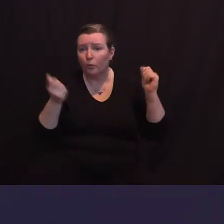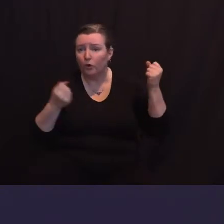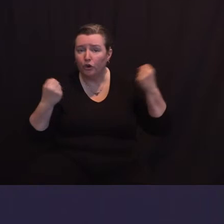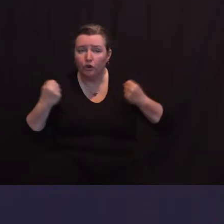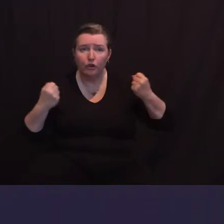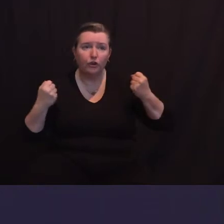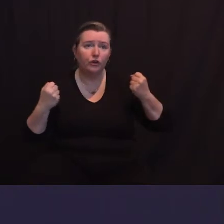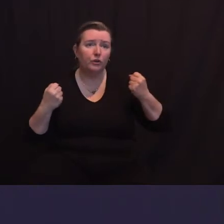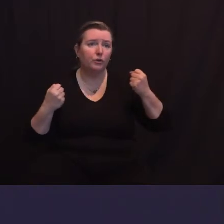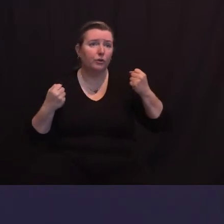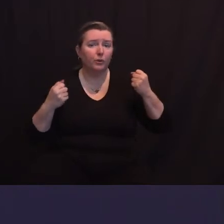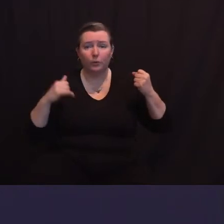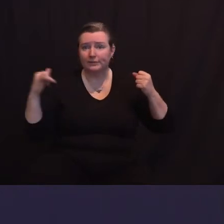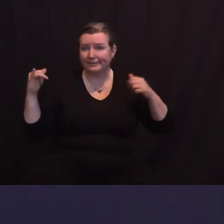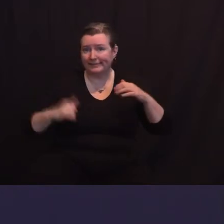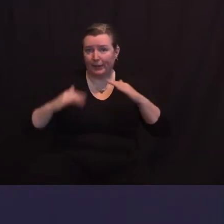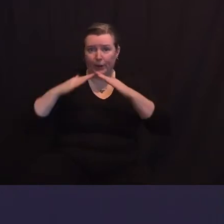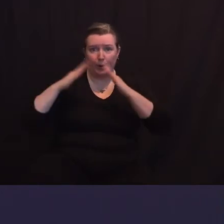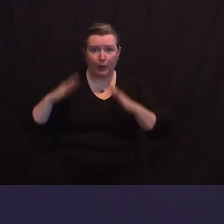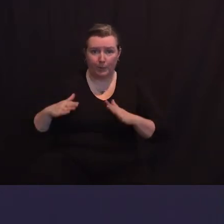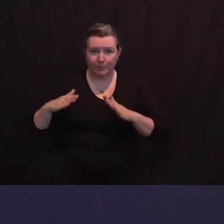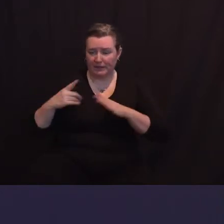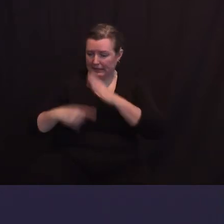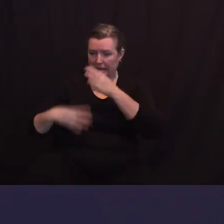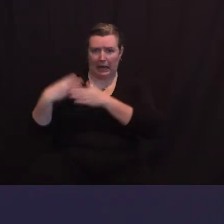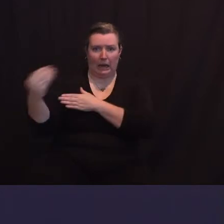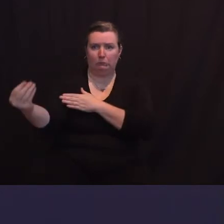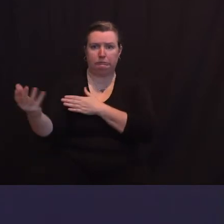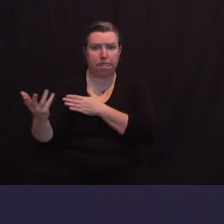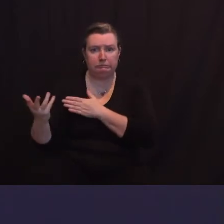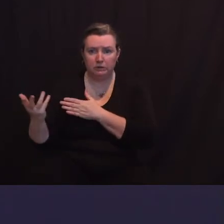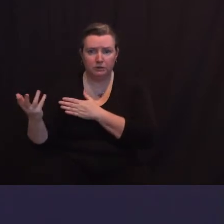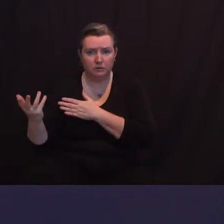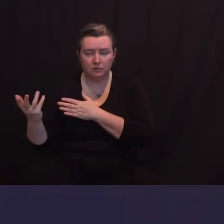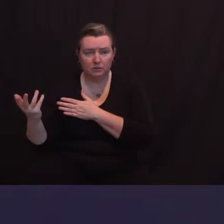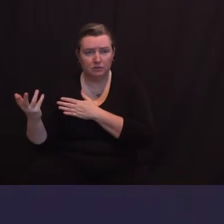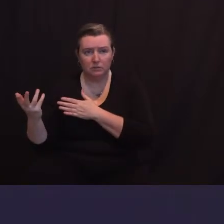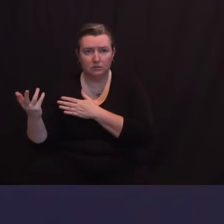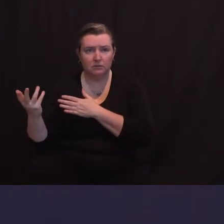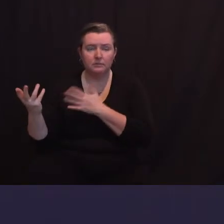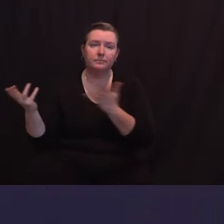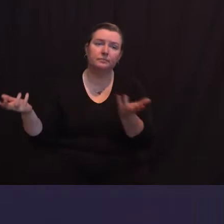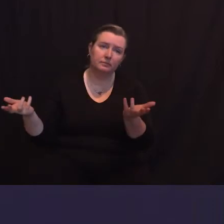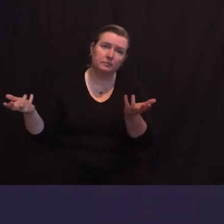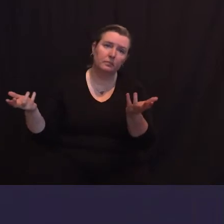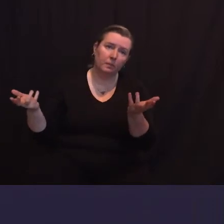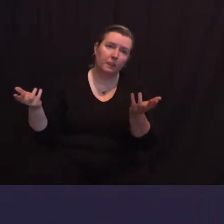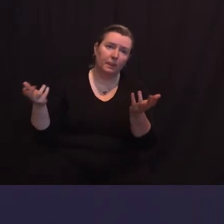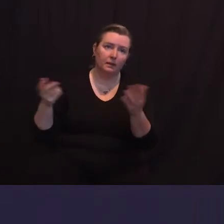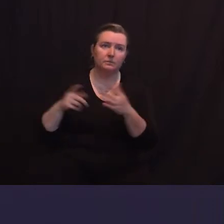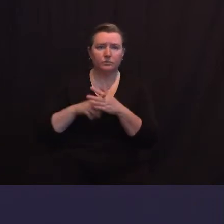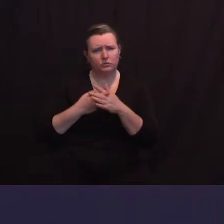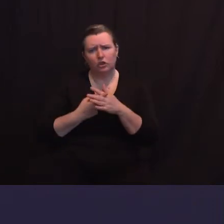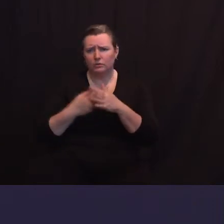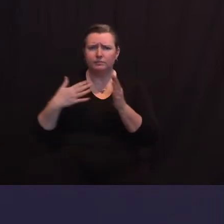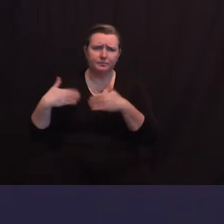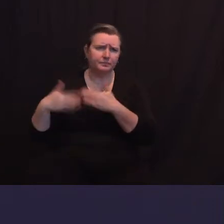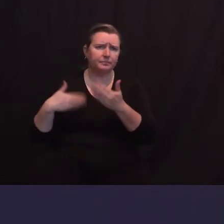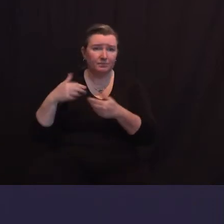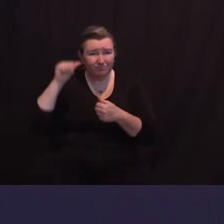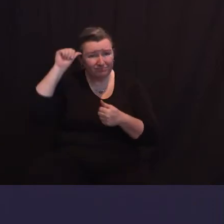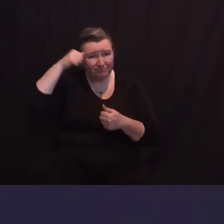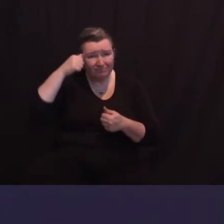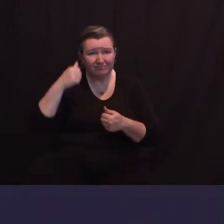homebound? So sort of similar, two sides of the same coin. And again, that's begun to some extent. Remember the J&J vaccine,